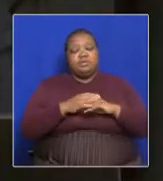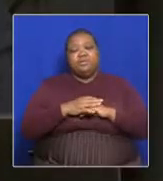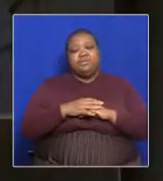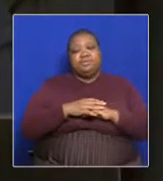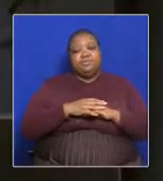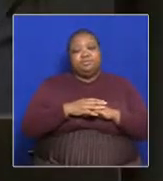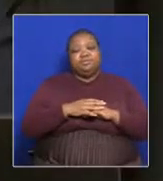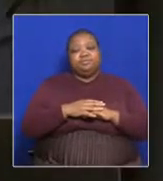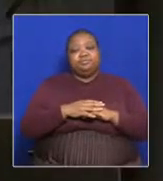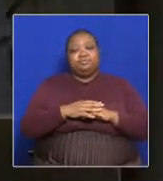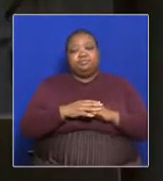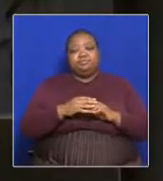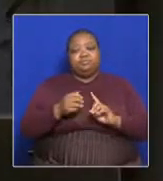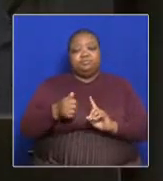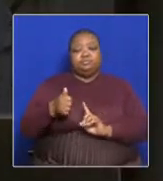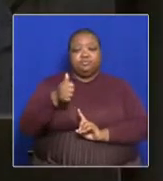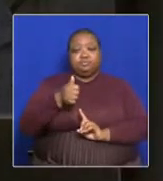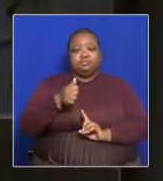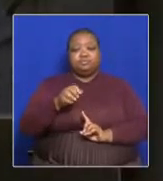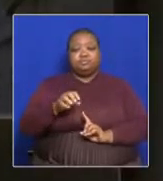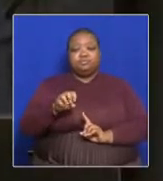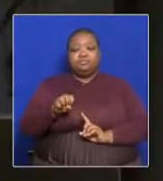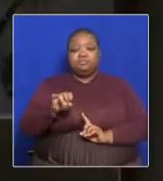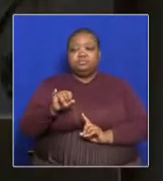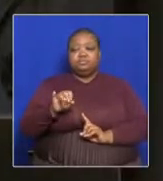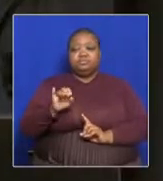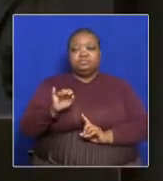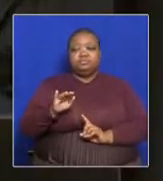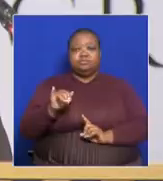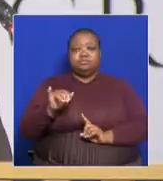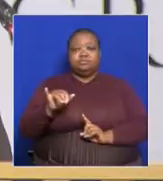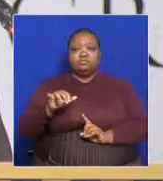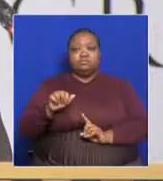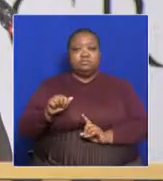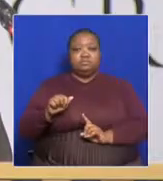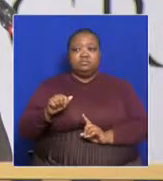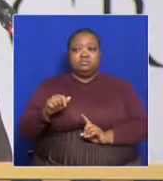Officer Sibia took a break, you wouldn't know.